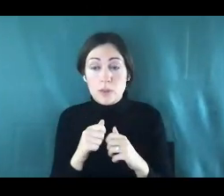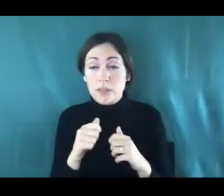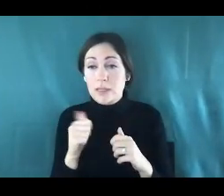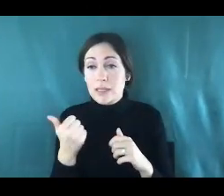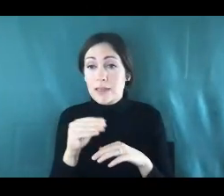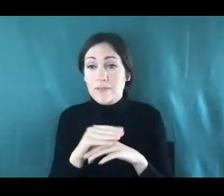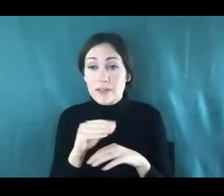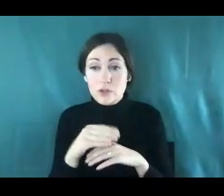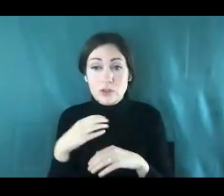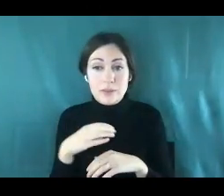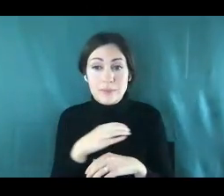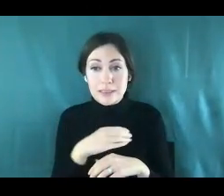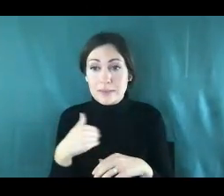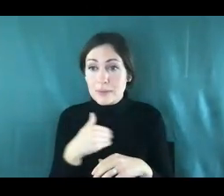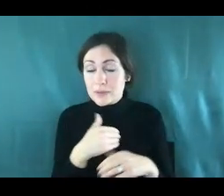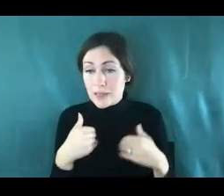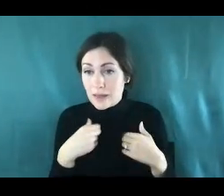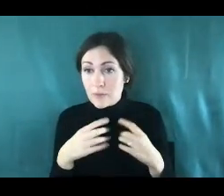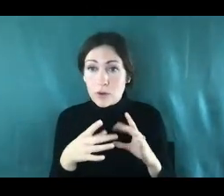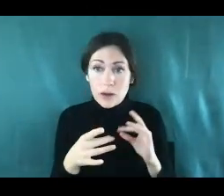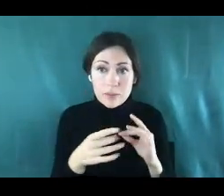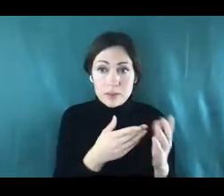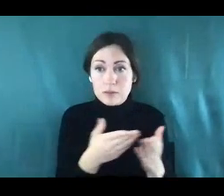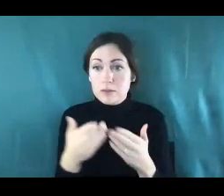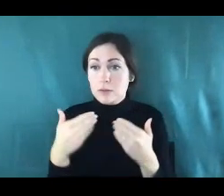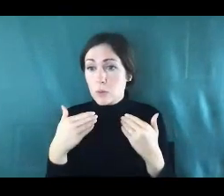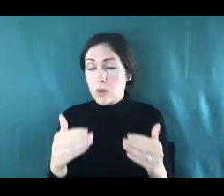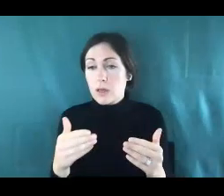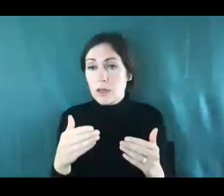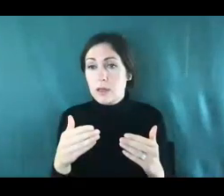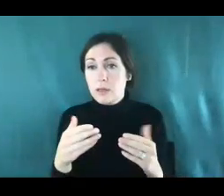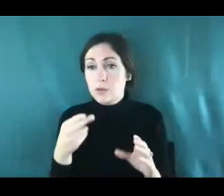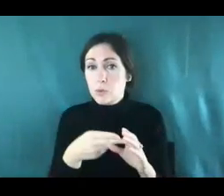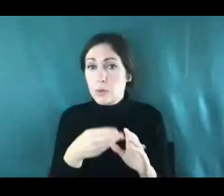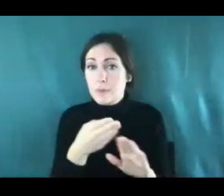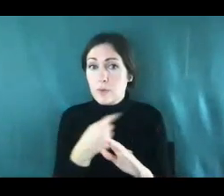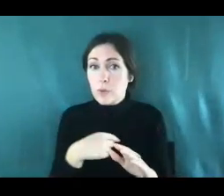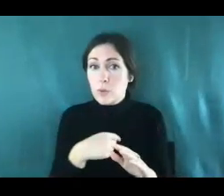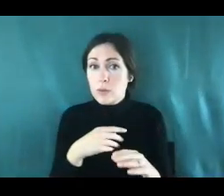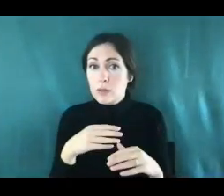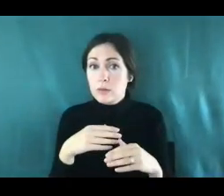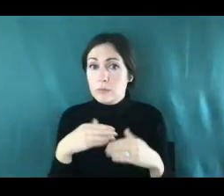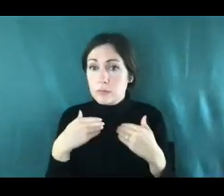or maybe comments. Please feel free to jump in ahead of our next agenda item.